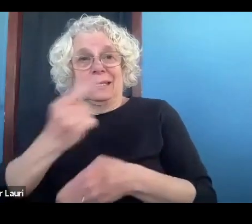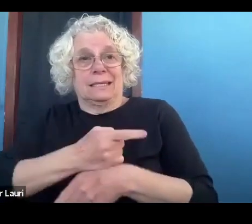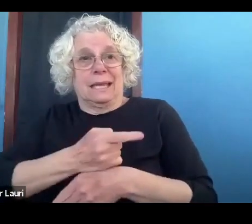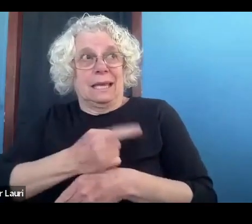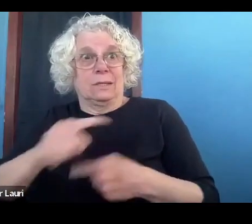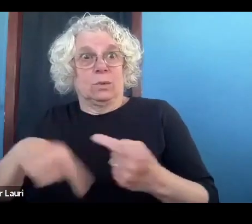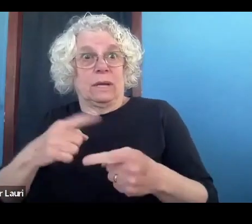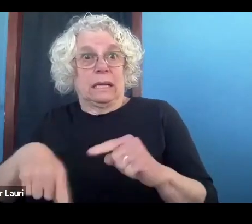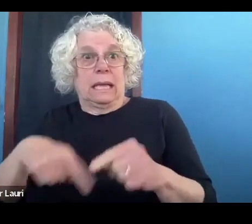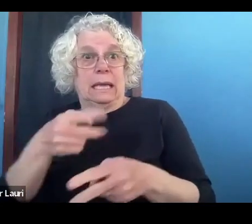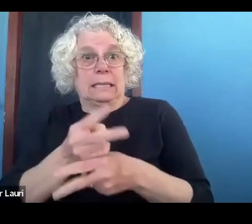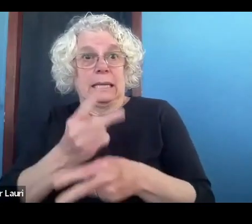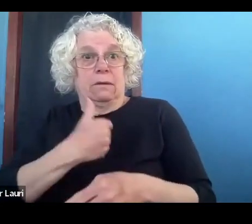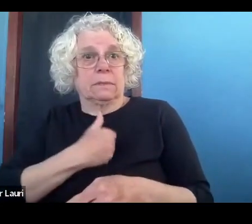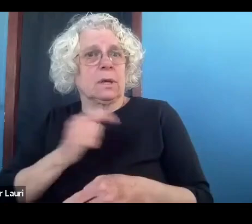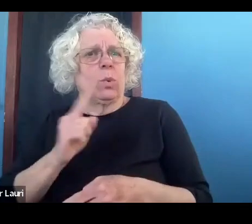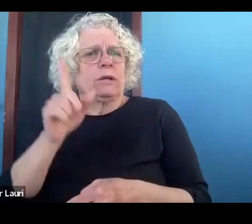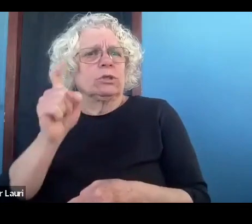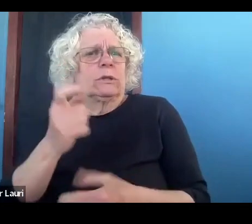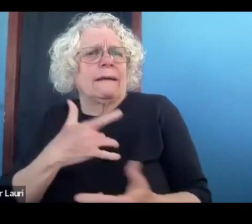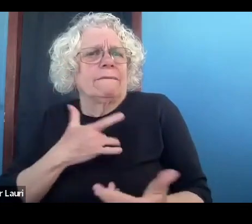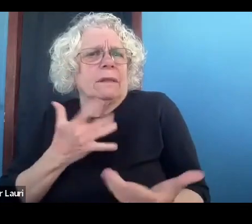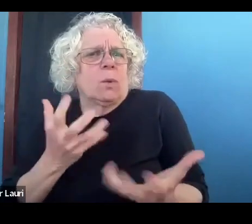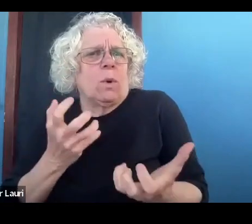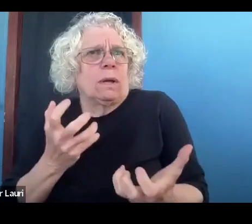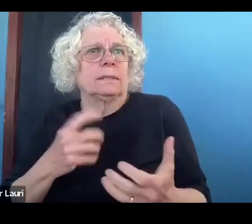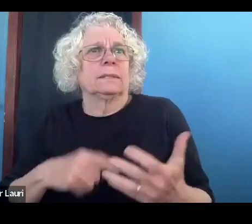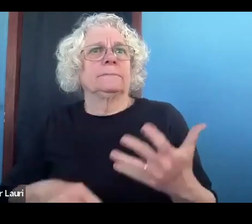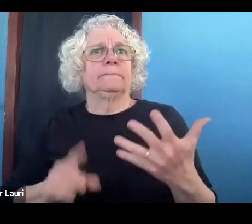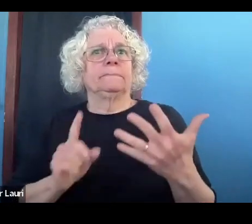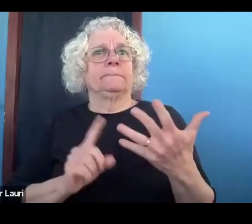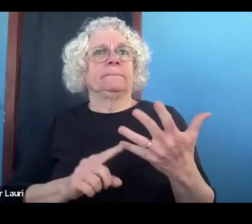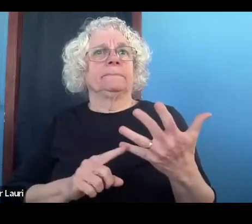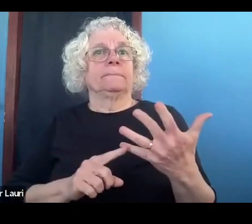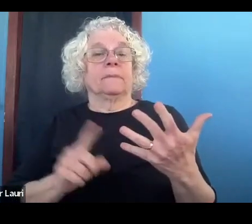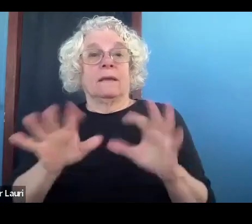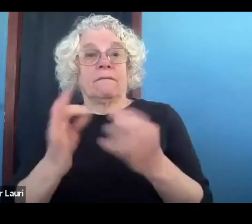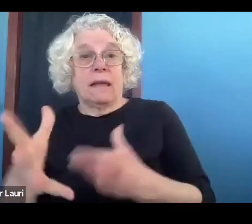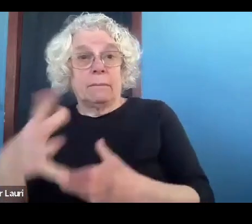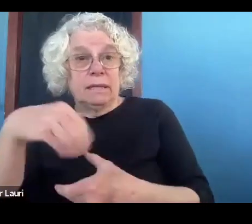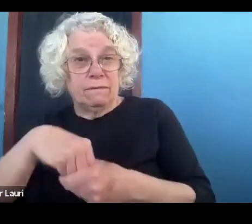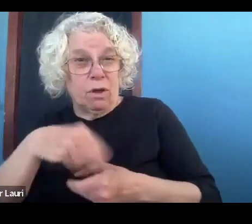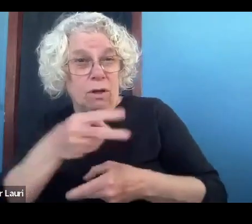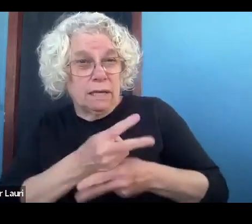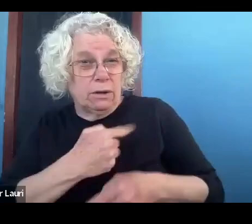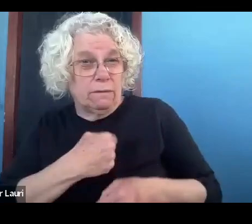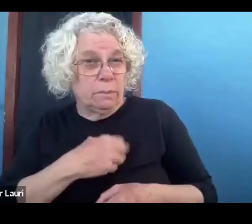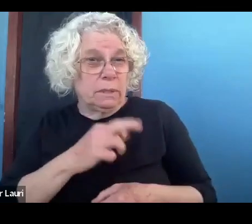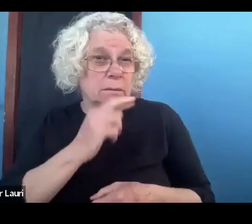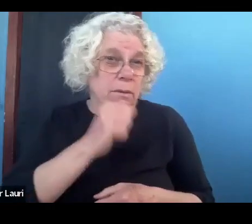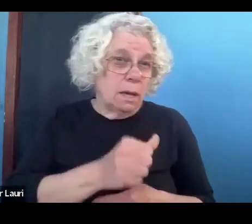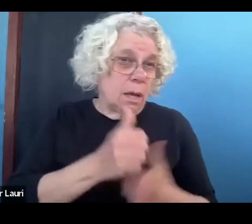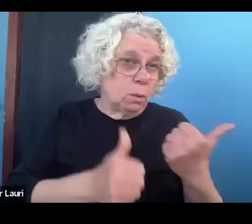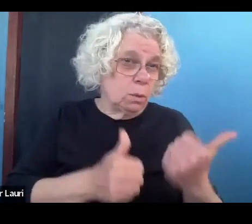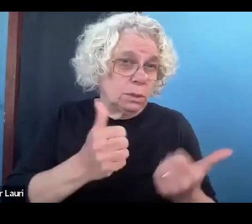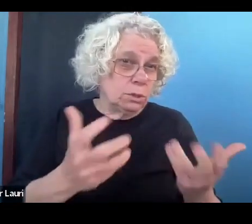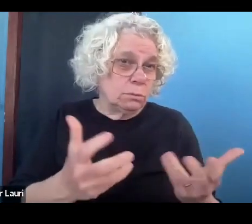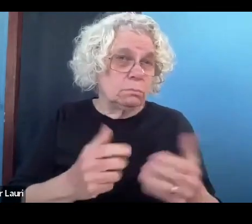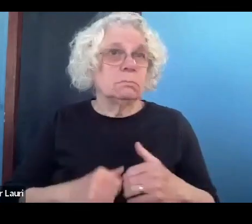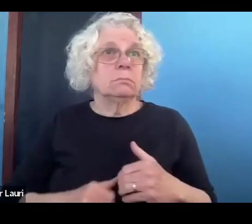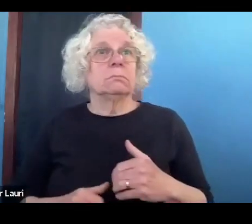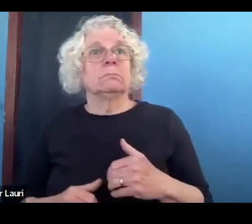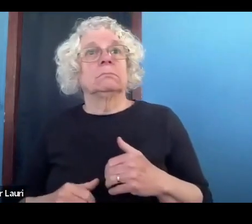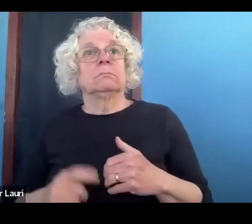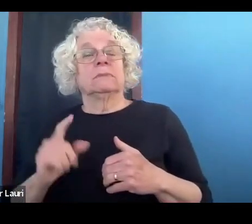of myself? Where do I want to be? How involved do I want my family to be in my care at end of life? When my days